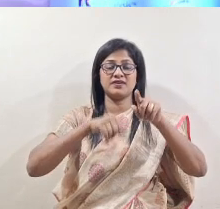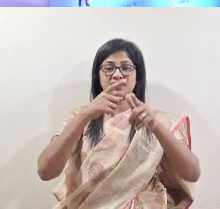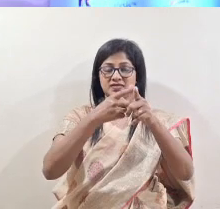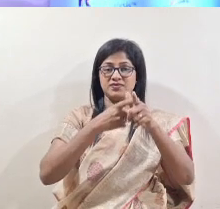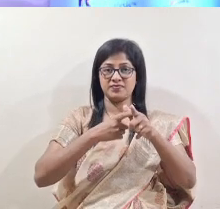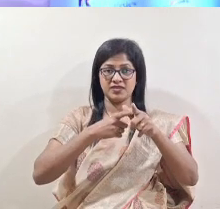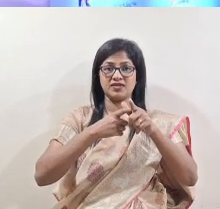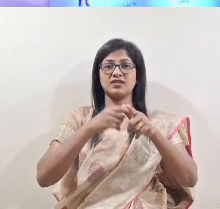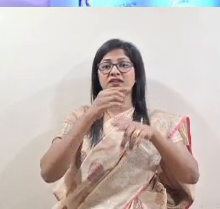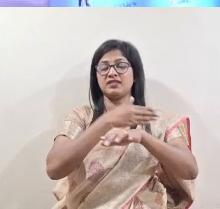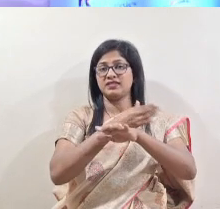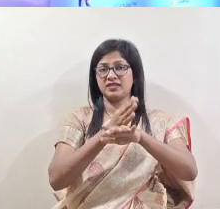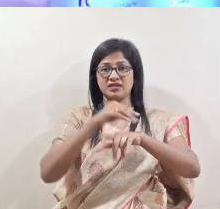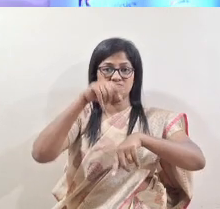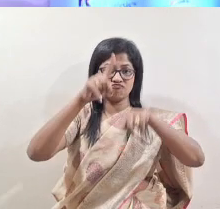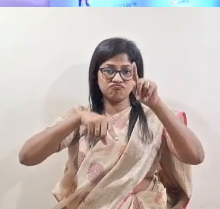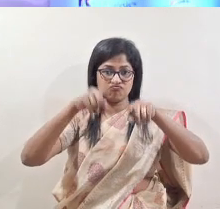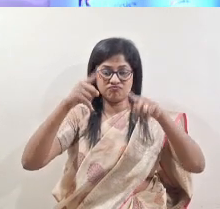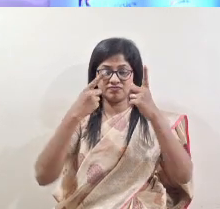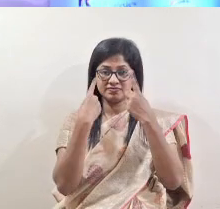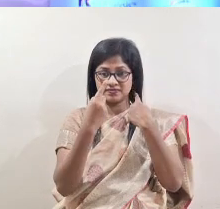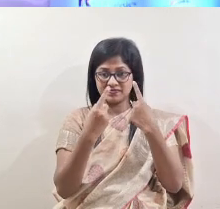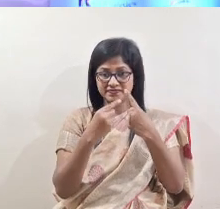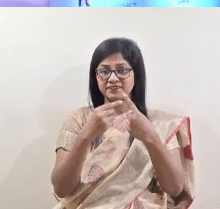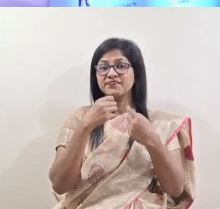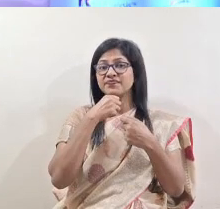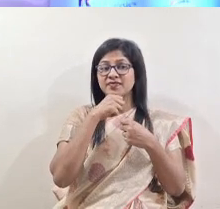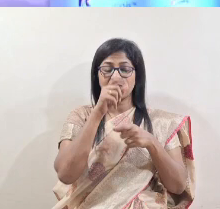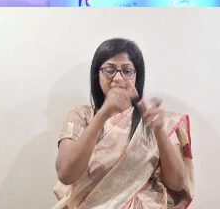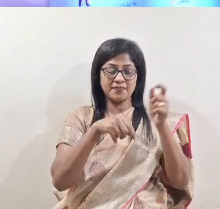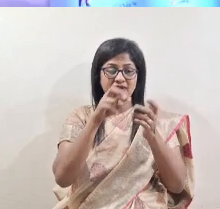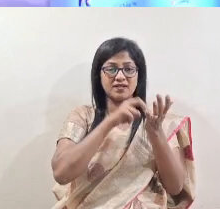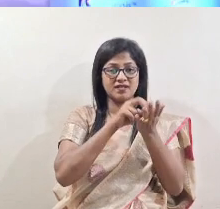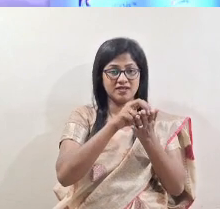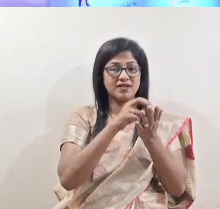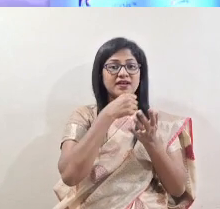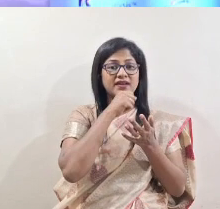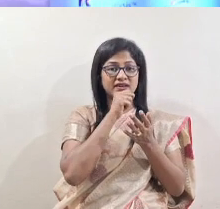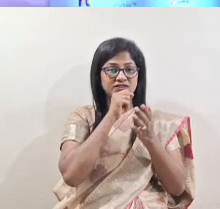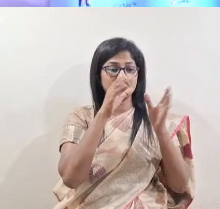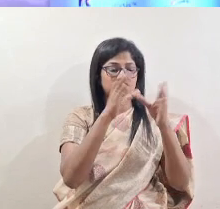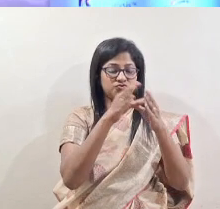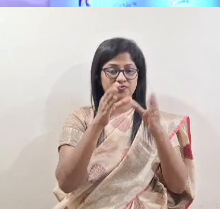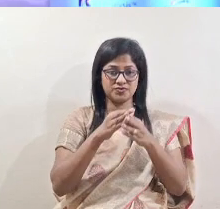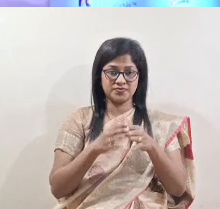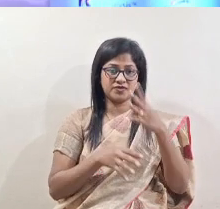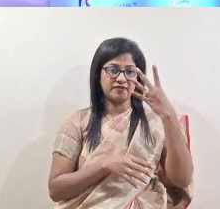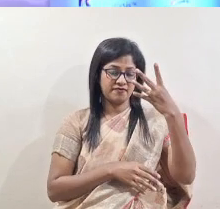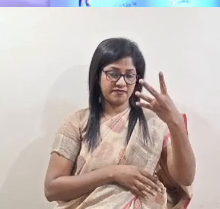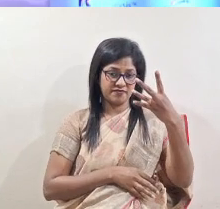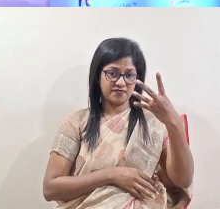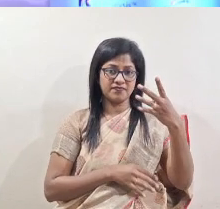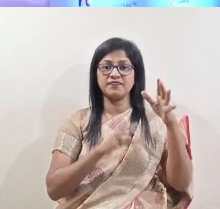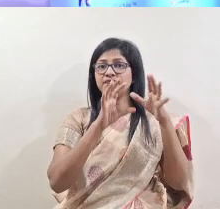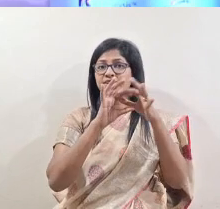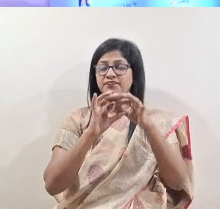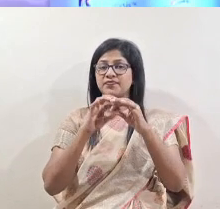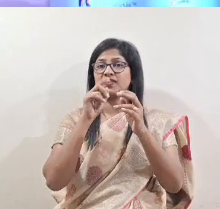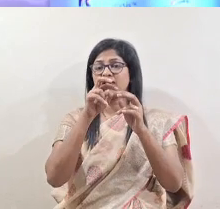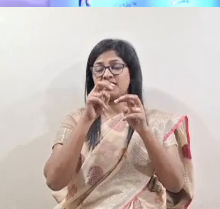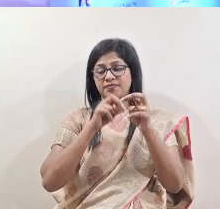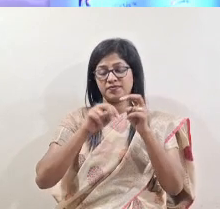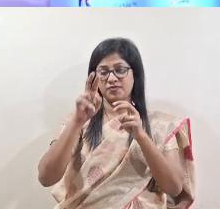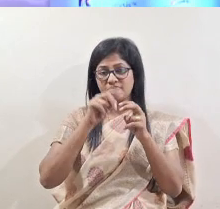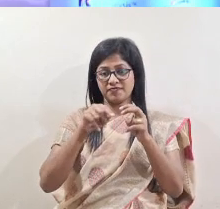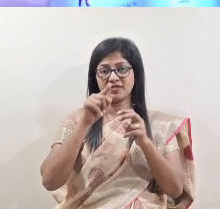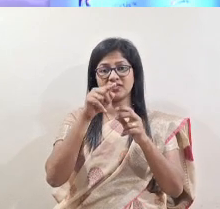analyzing the variation in speed and yield of pedestrian, the age of pedestrian is grouped into four categories, and also according